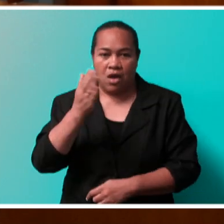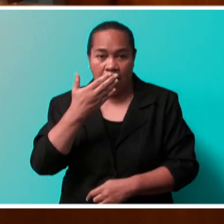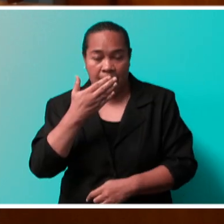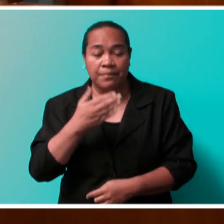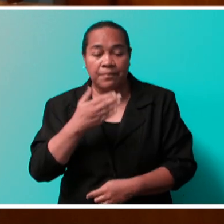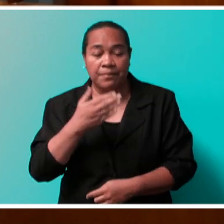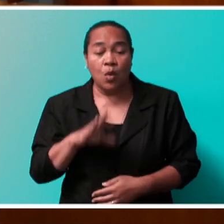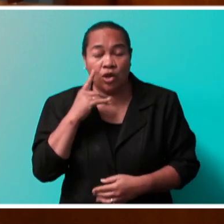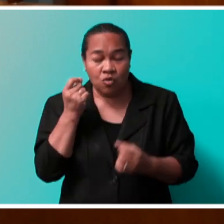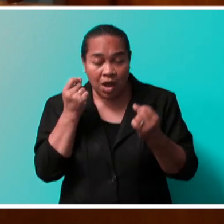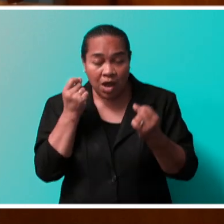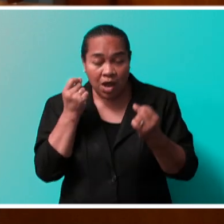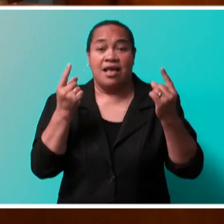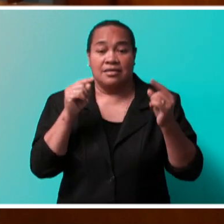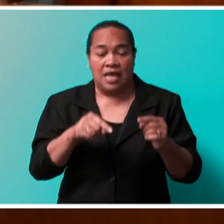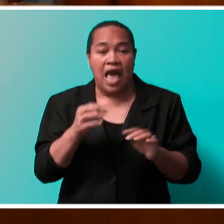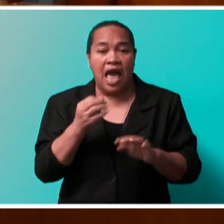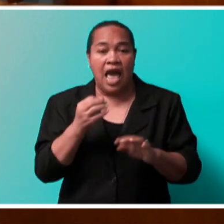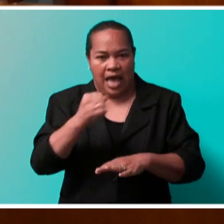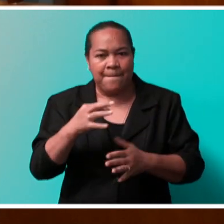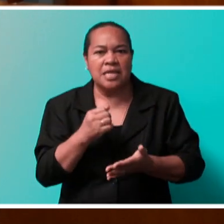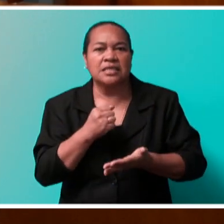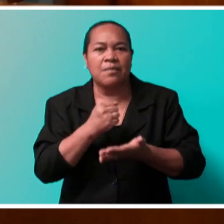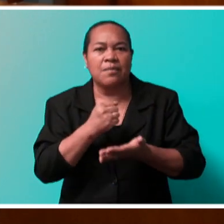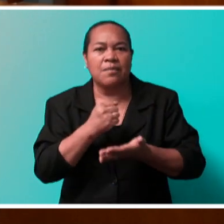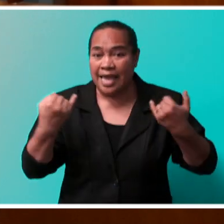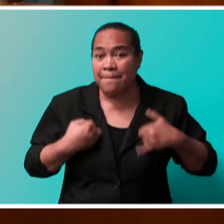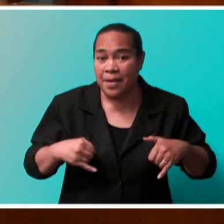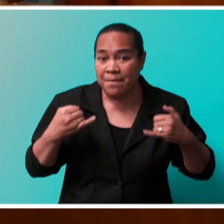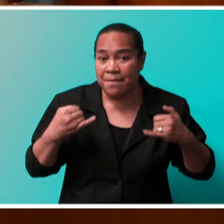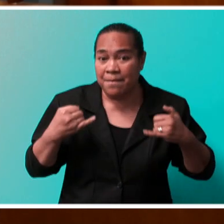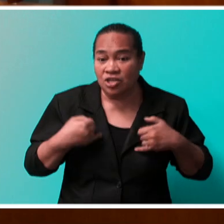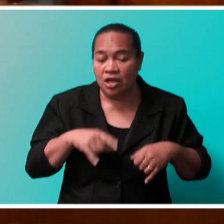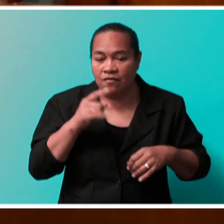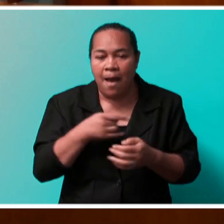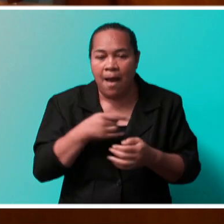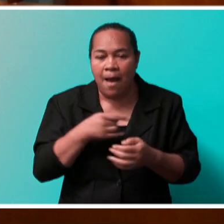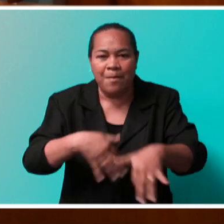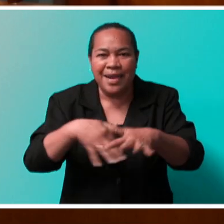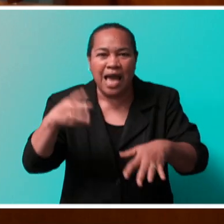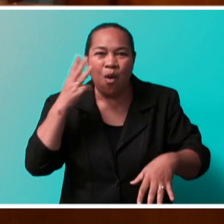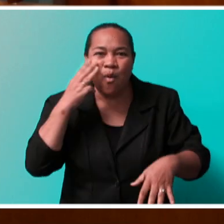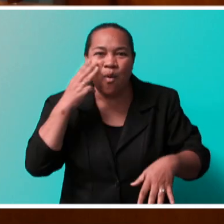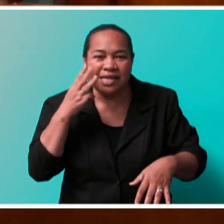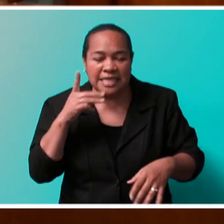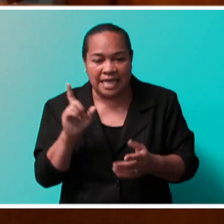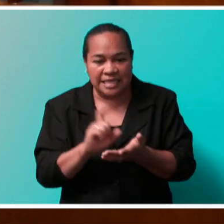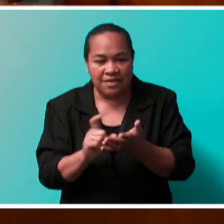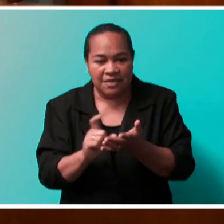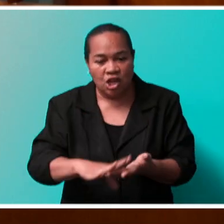Recognizing this, the government has supported the implementation of a public awareness and civic education program